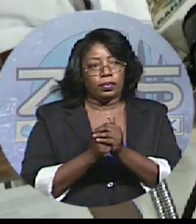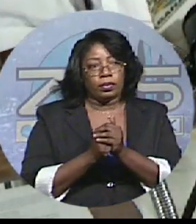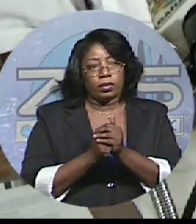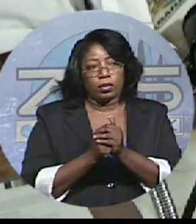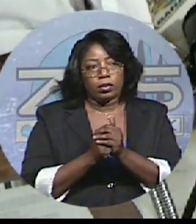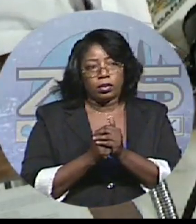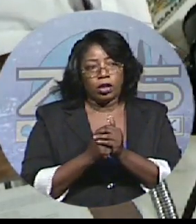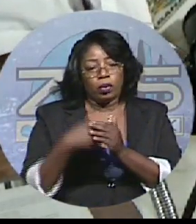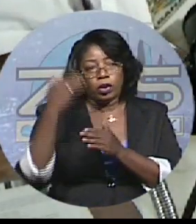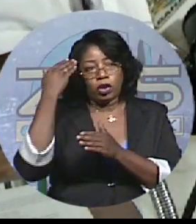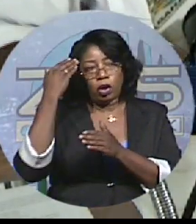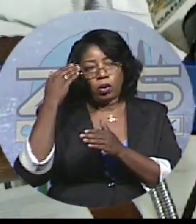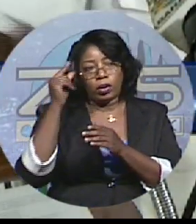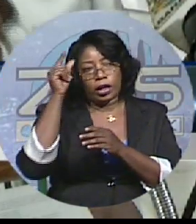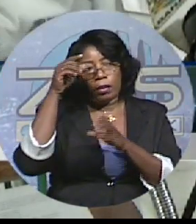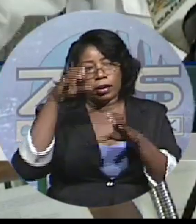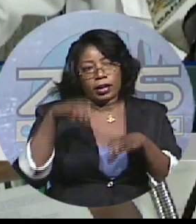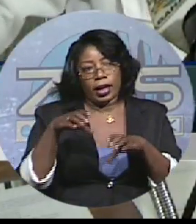has the capability.